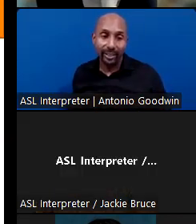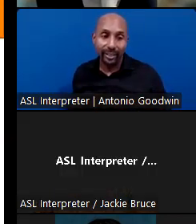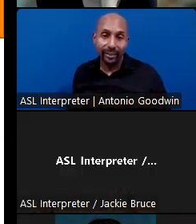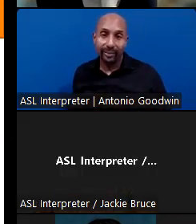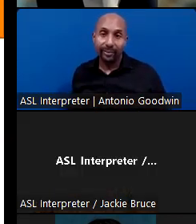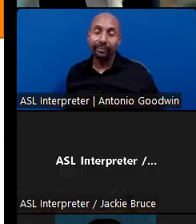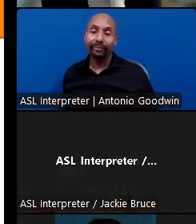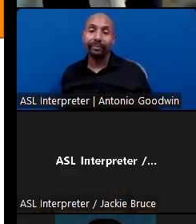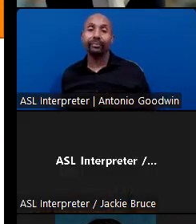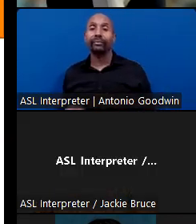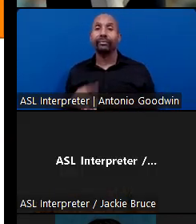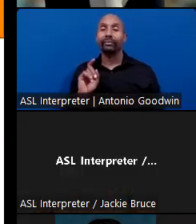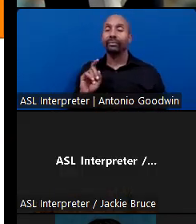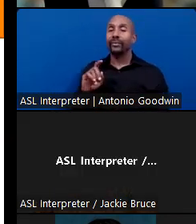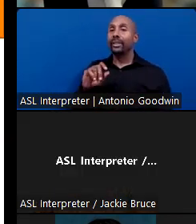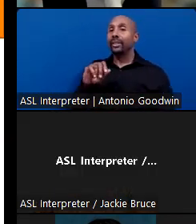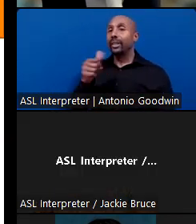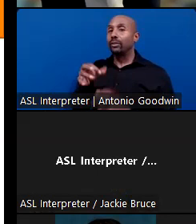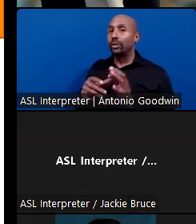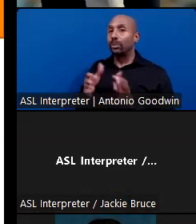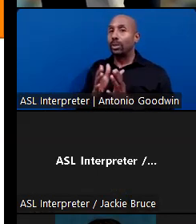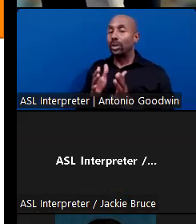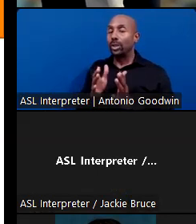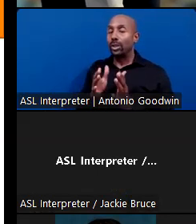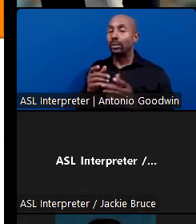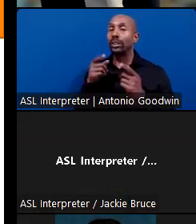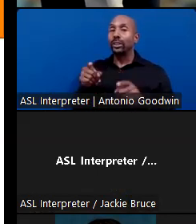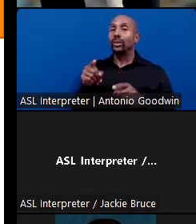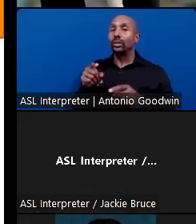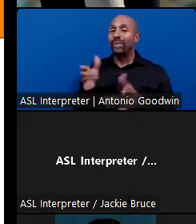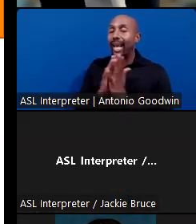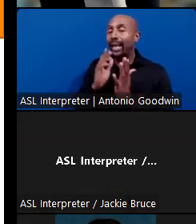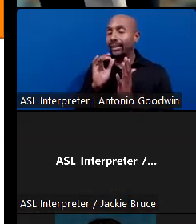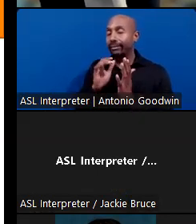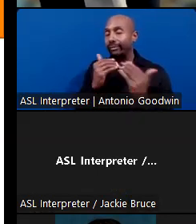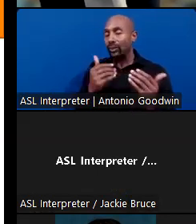Yes, thank you. Did anyone else have questions about that?